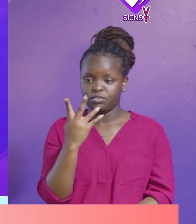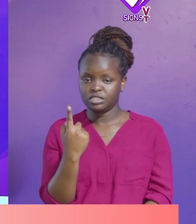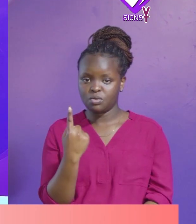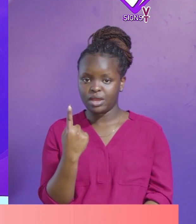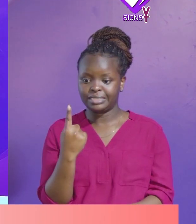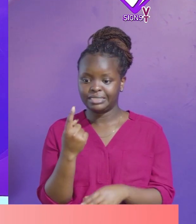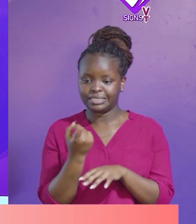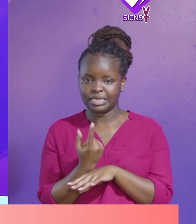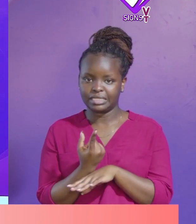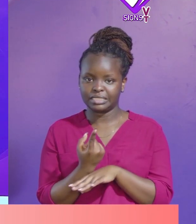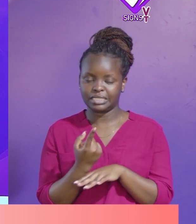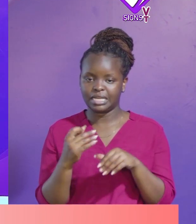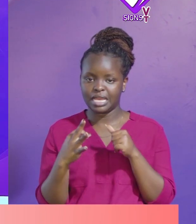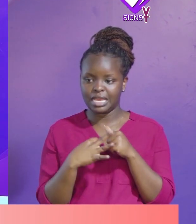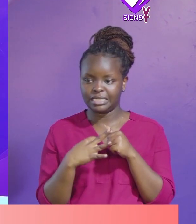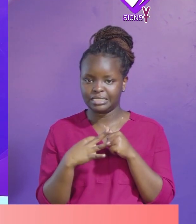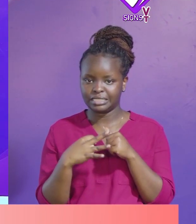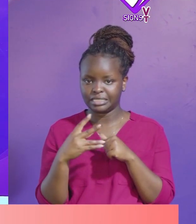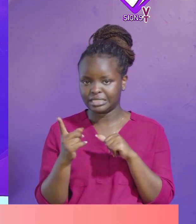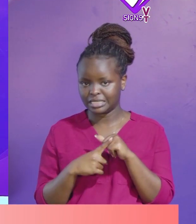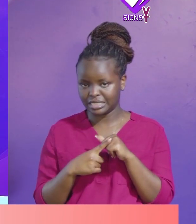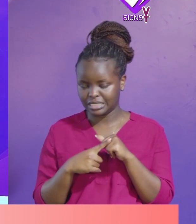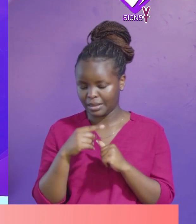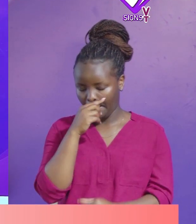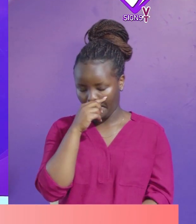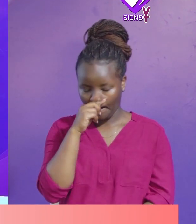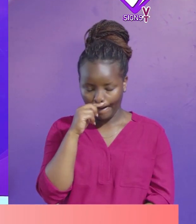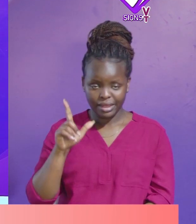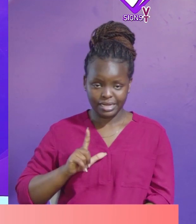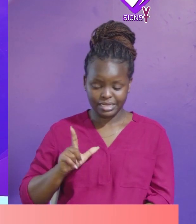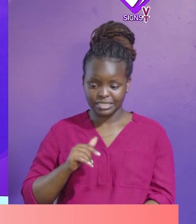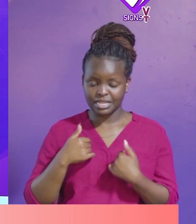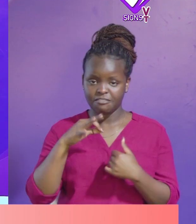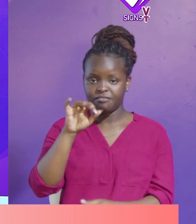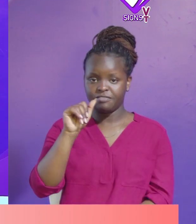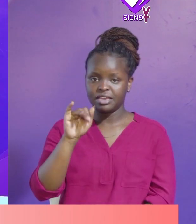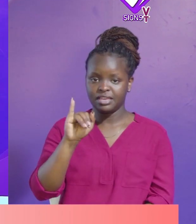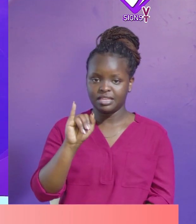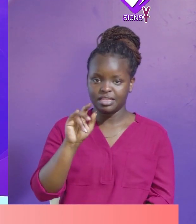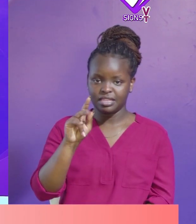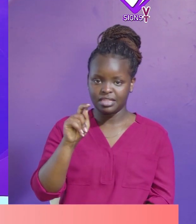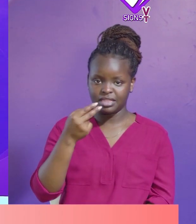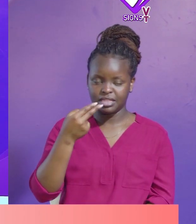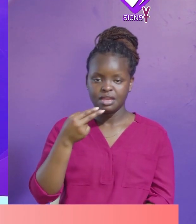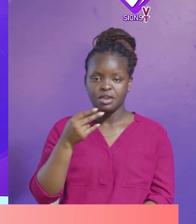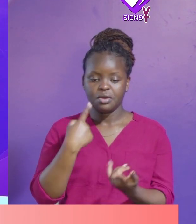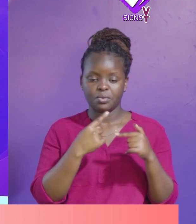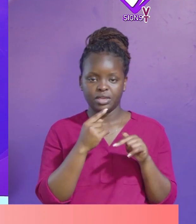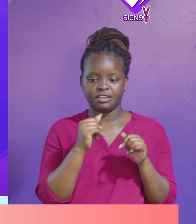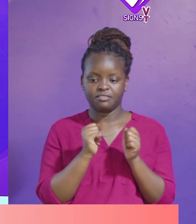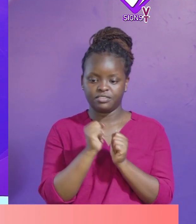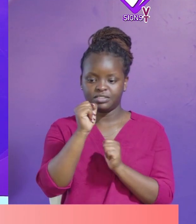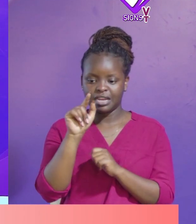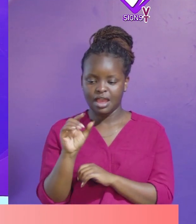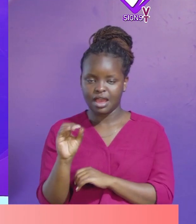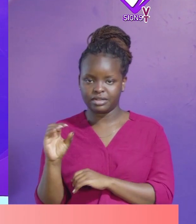86 milliseconds. We had on the ladies side, we had Faith Kipyegon winning women's 1500 meters. That